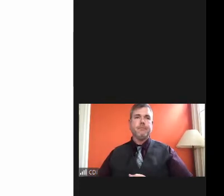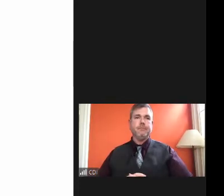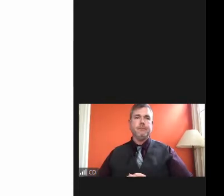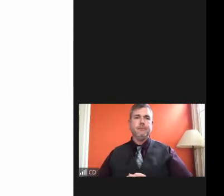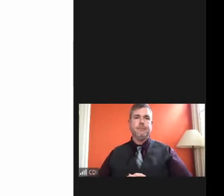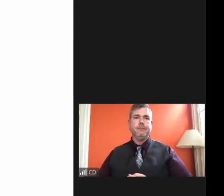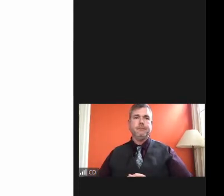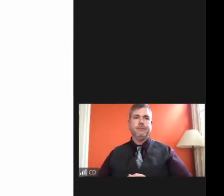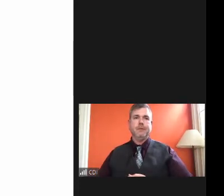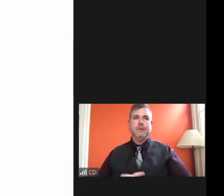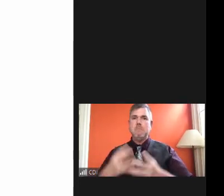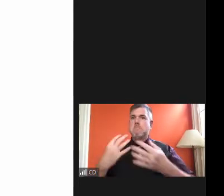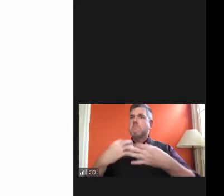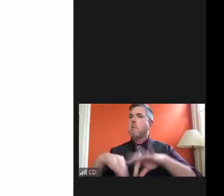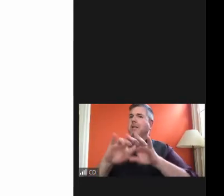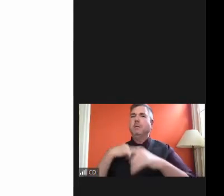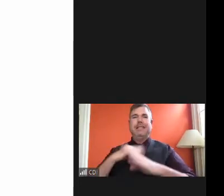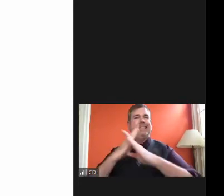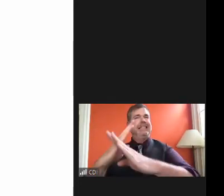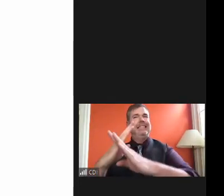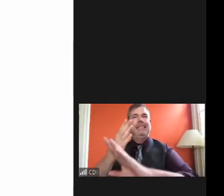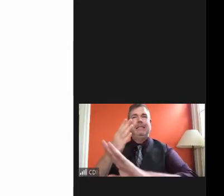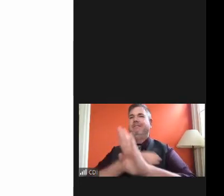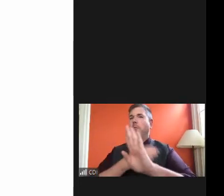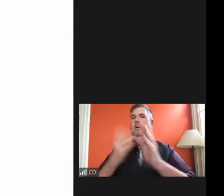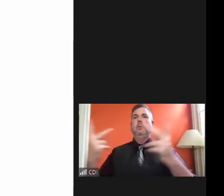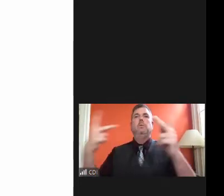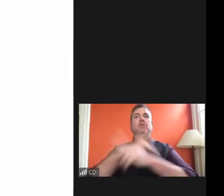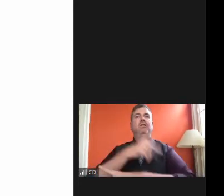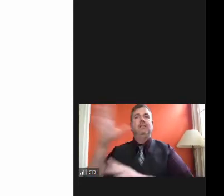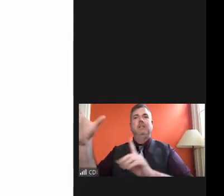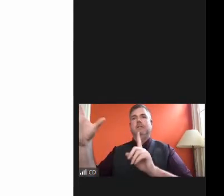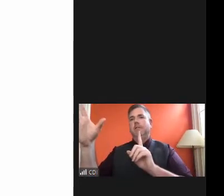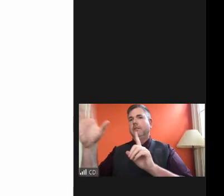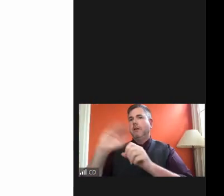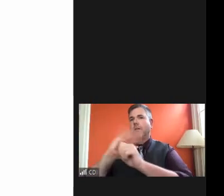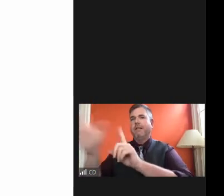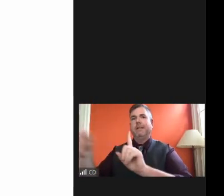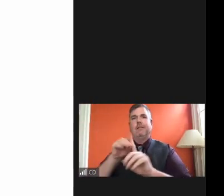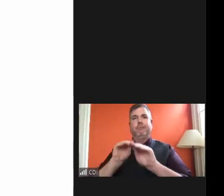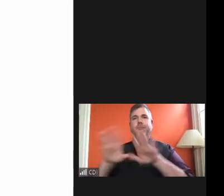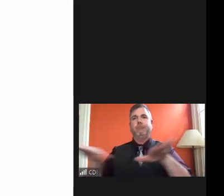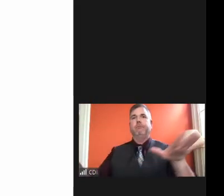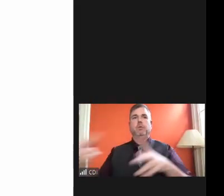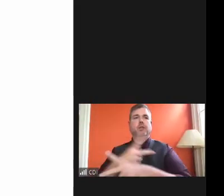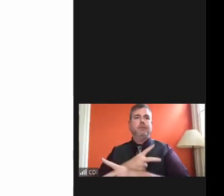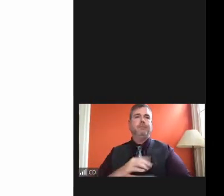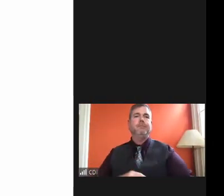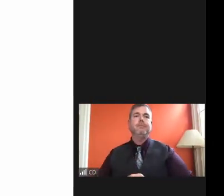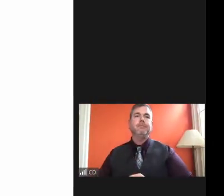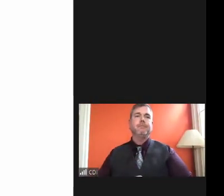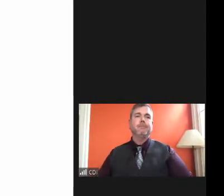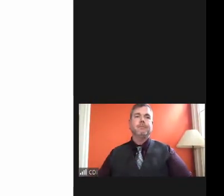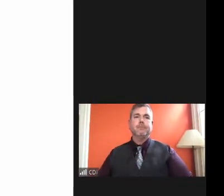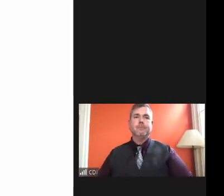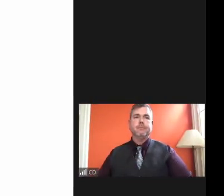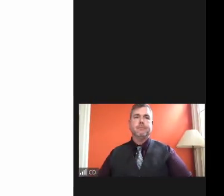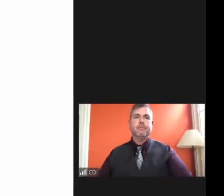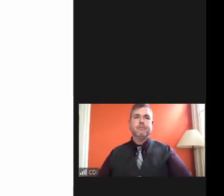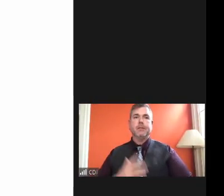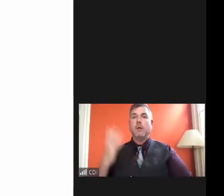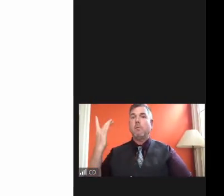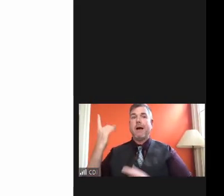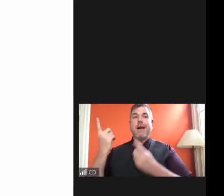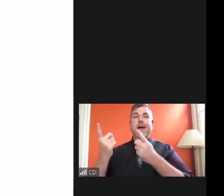Most of those outbreaks have occurred because a staff member has brought it into the facility. In fact, all that we've been able to